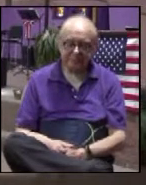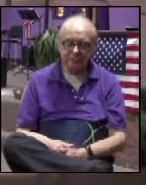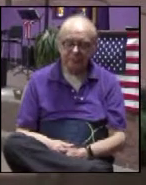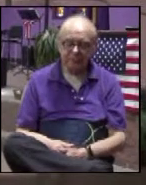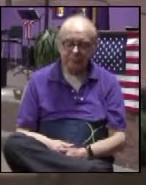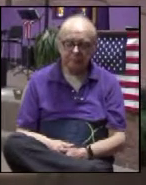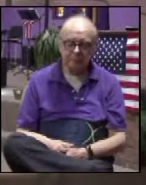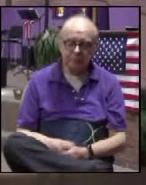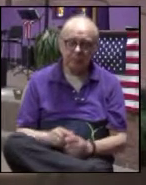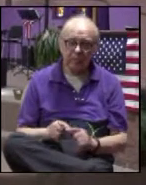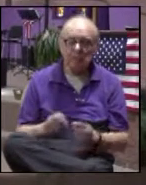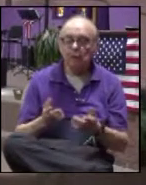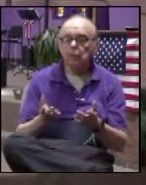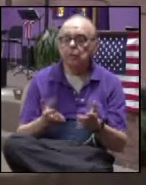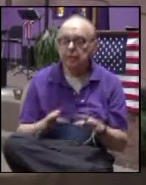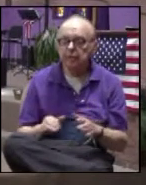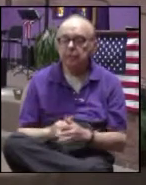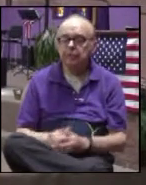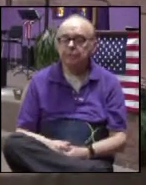But I'm willing to do it.